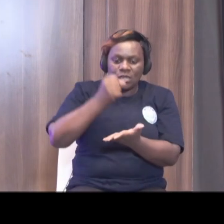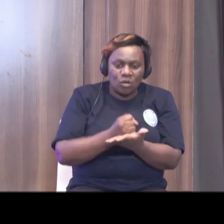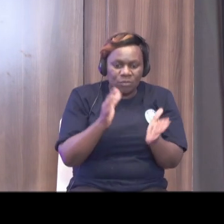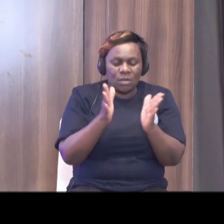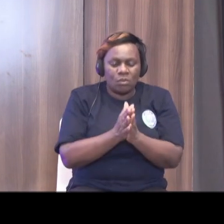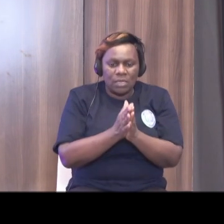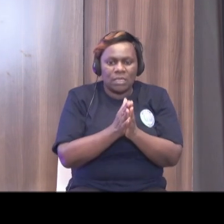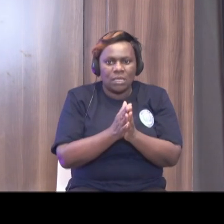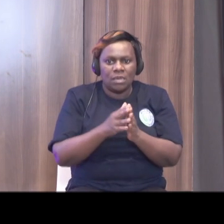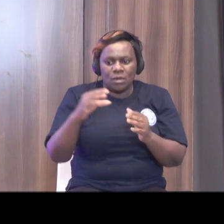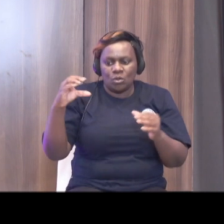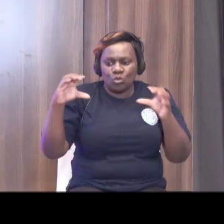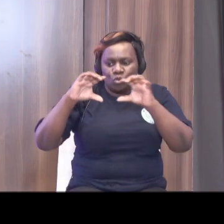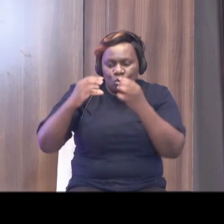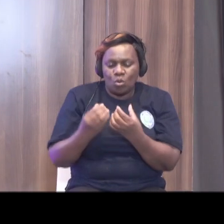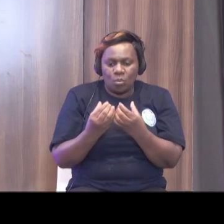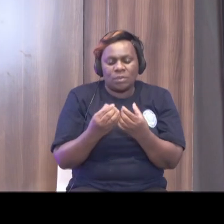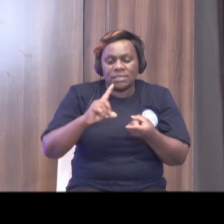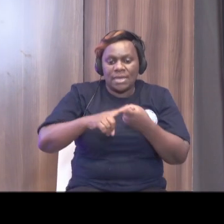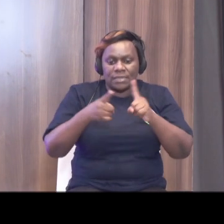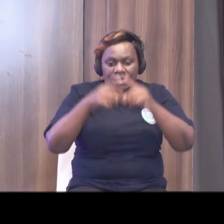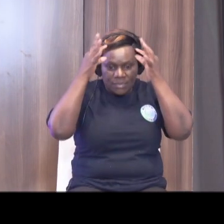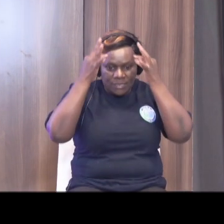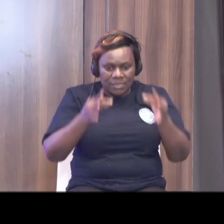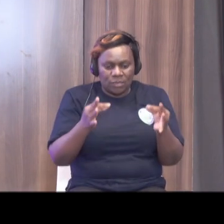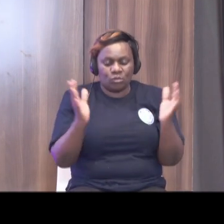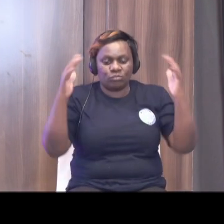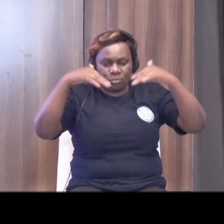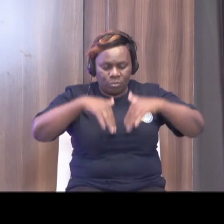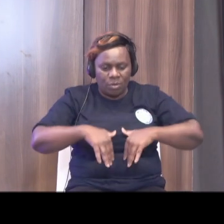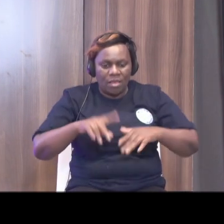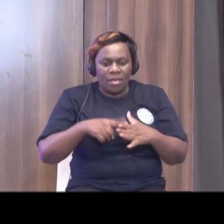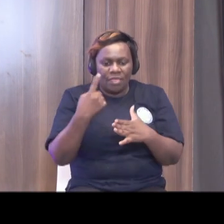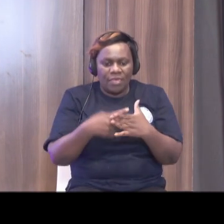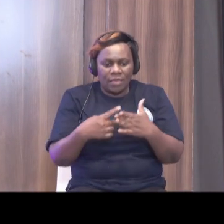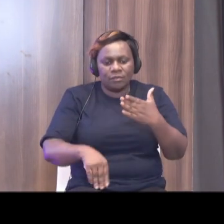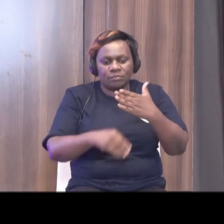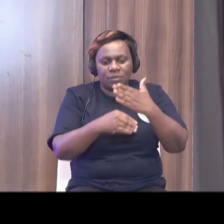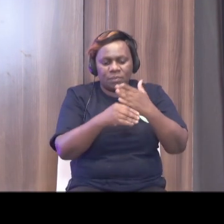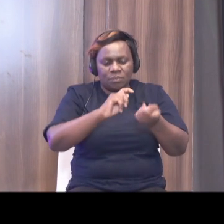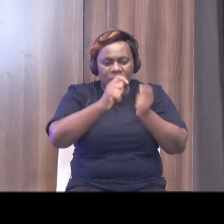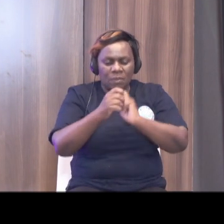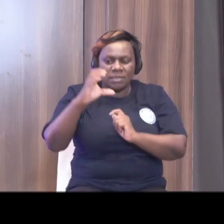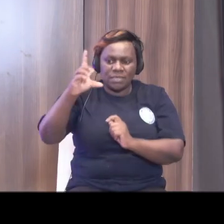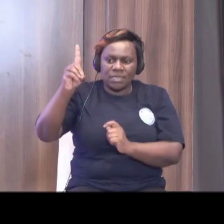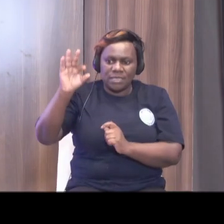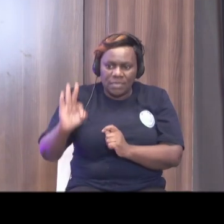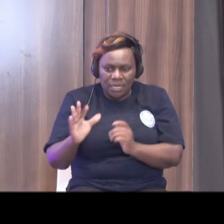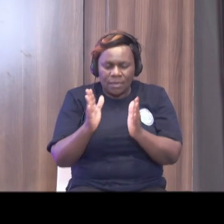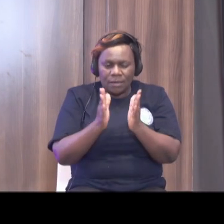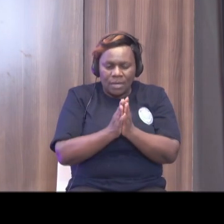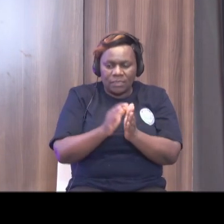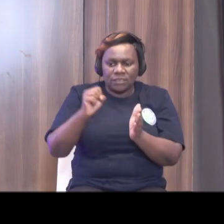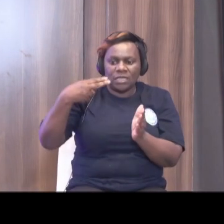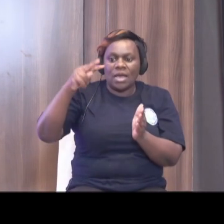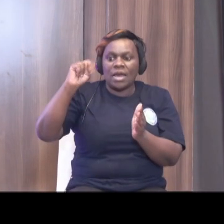the Group B Strep Assay Standardization Consortium and then modified at CDC by Shanna Bolson, who's